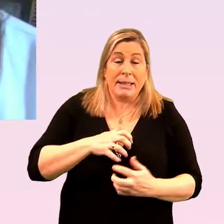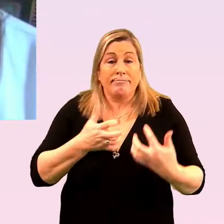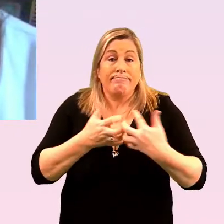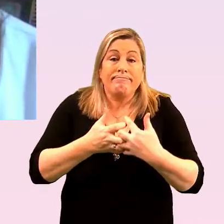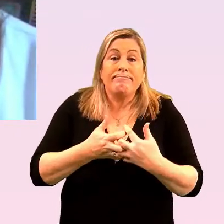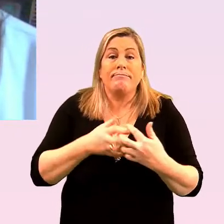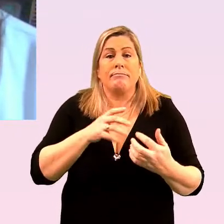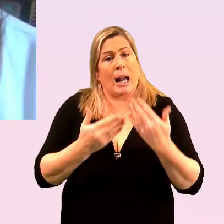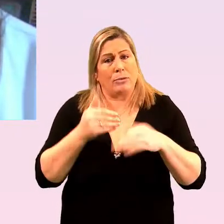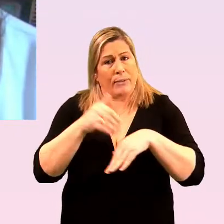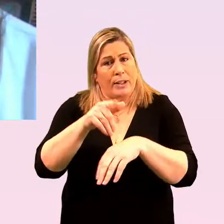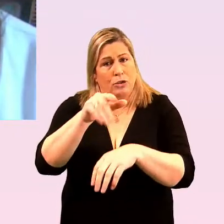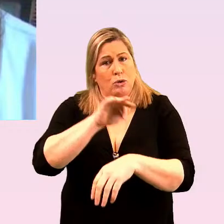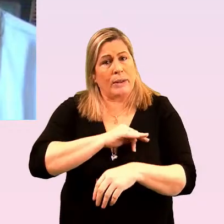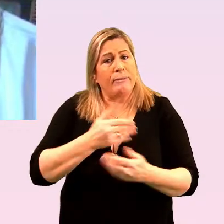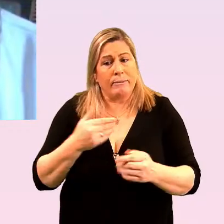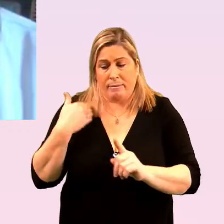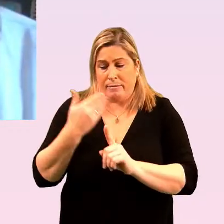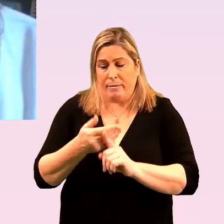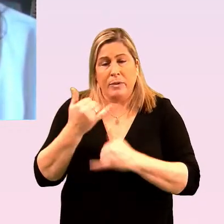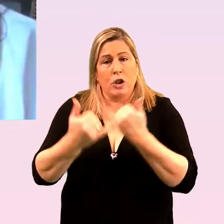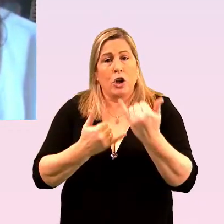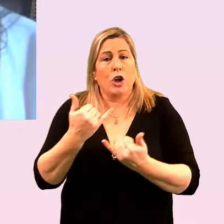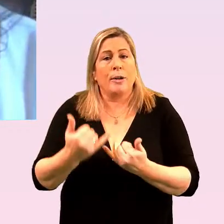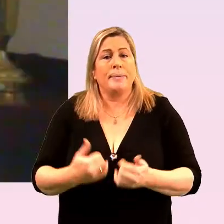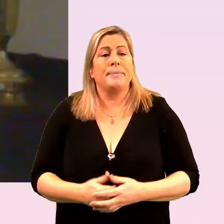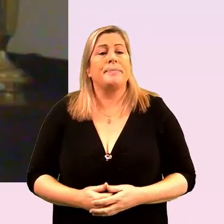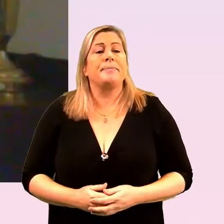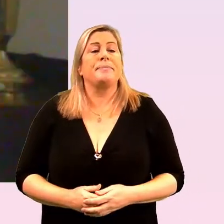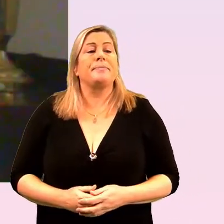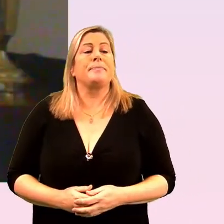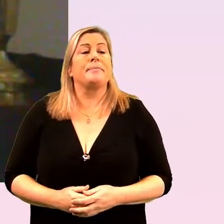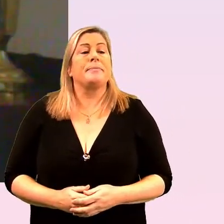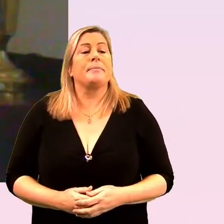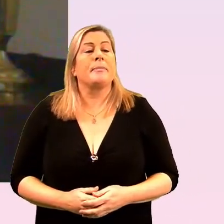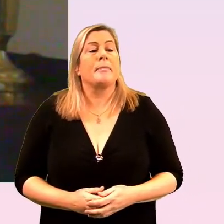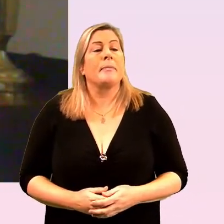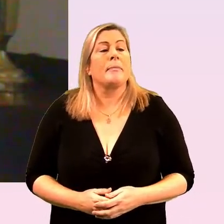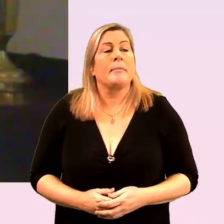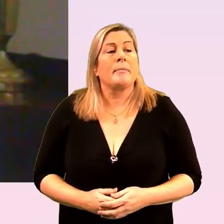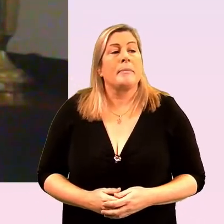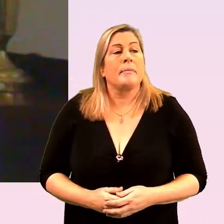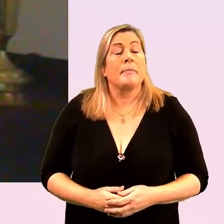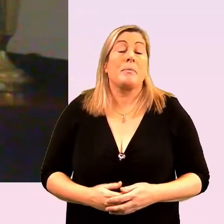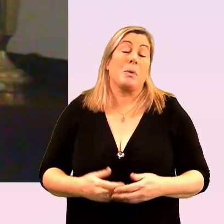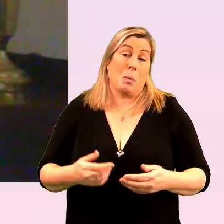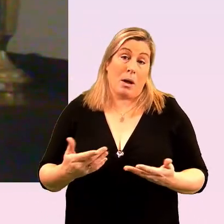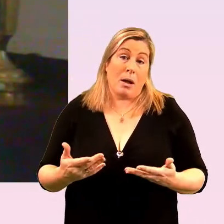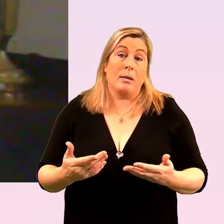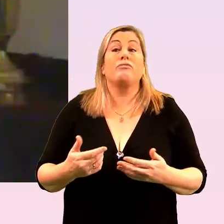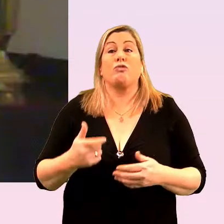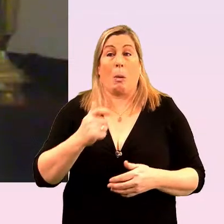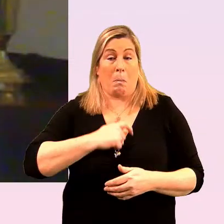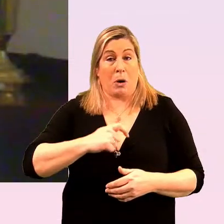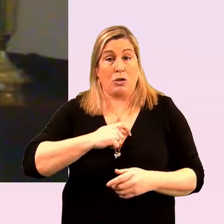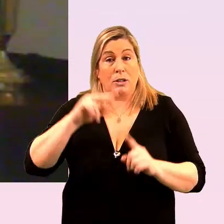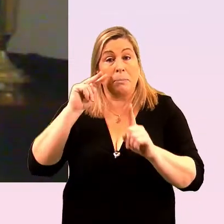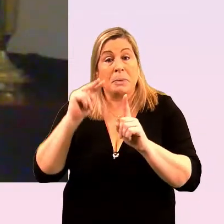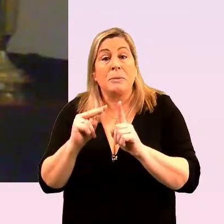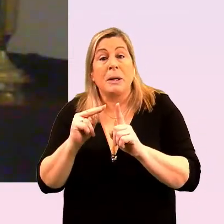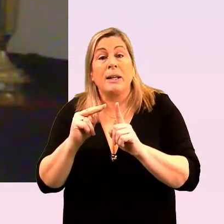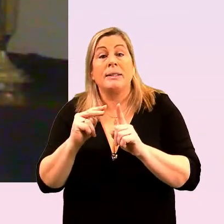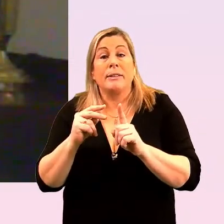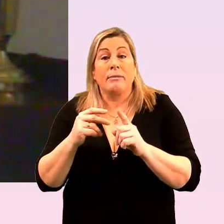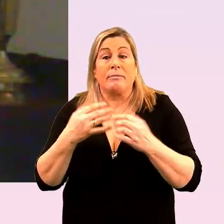has it affected you in the last year? Well, certainly from a personal perspective,